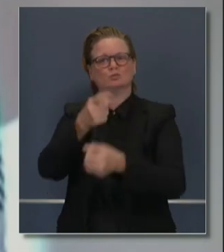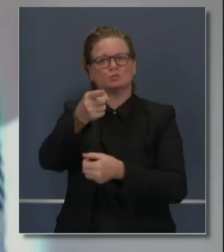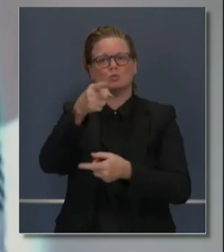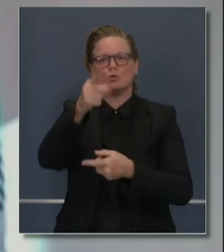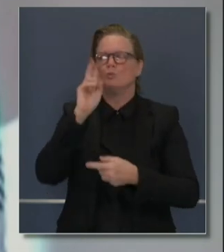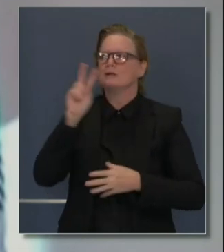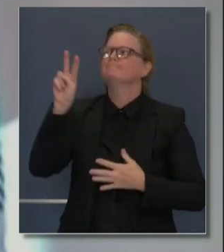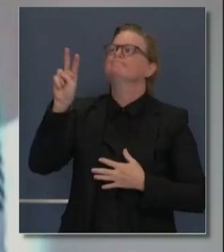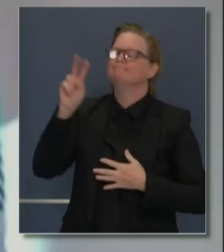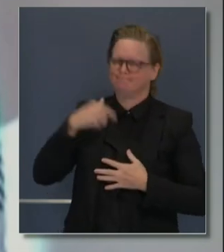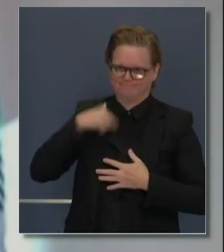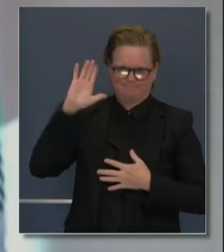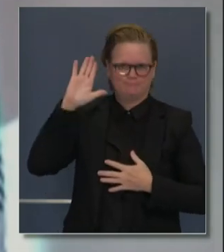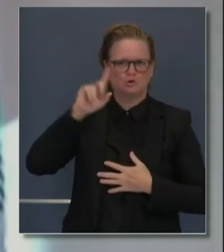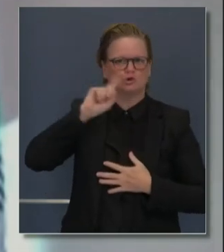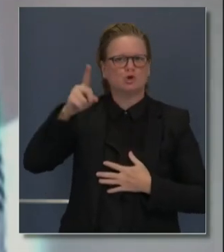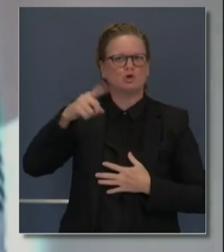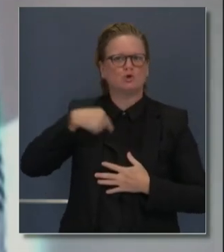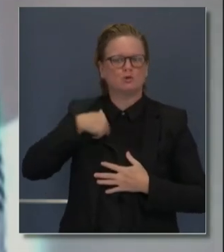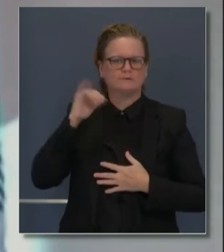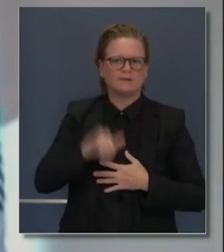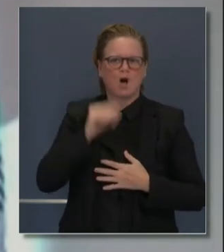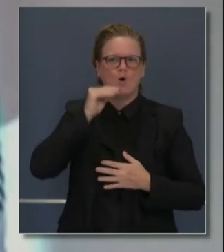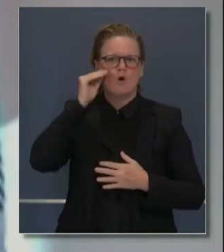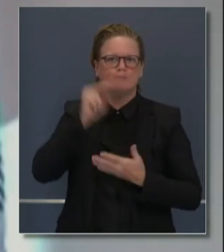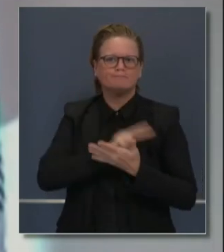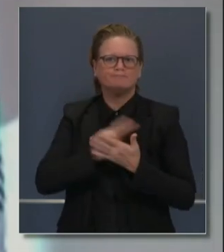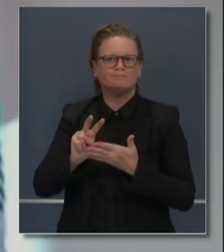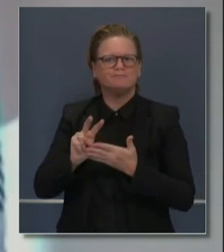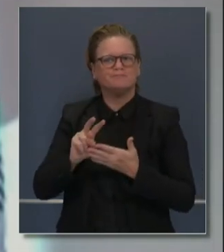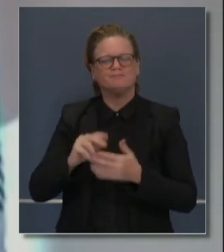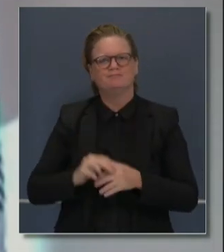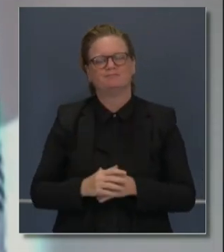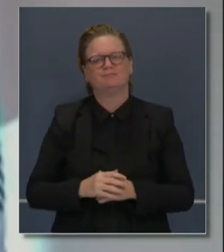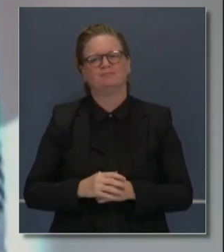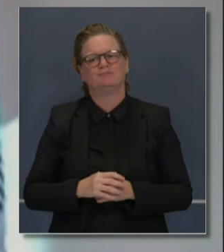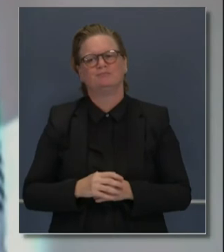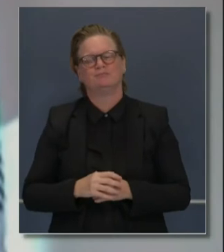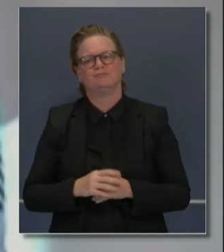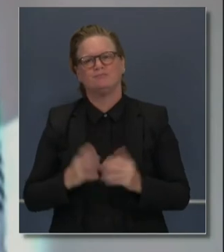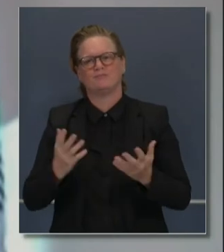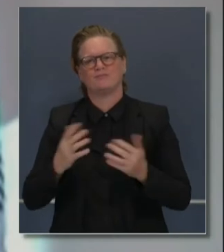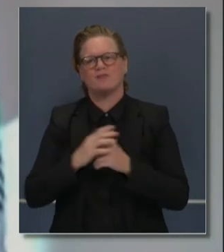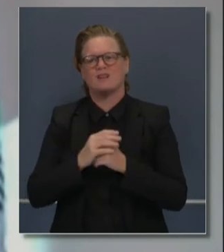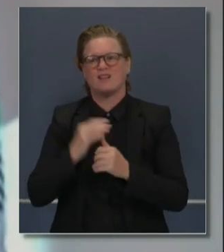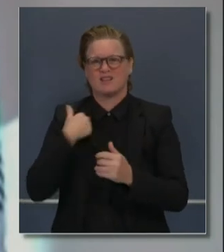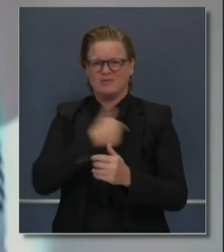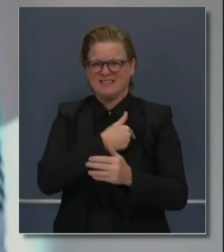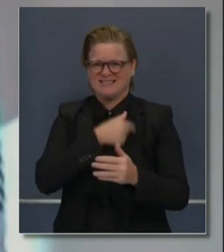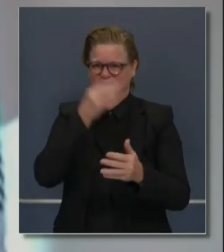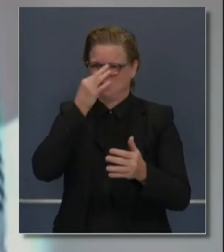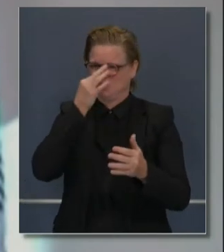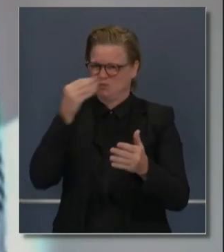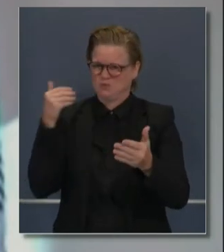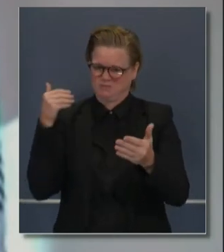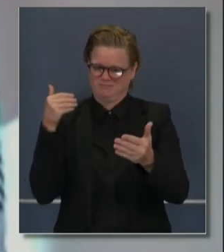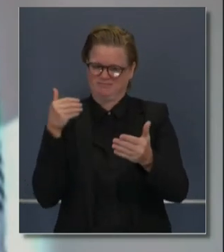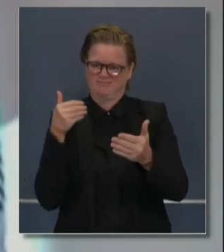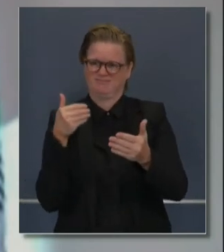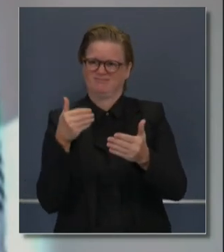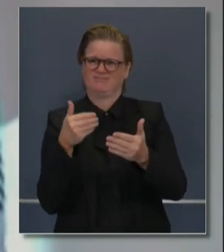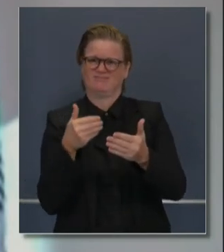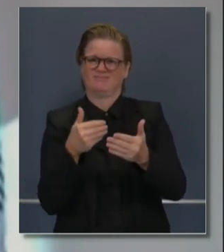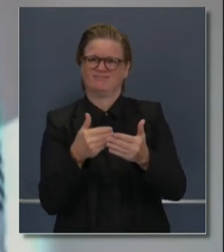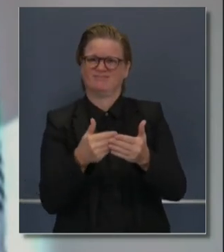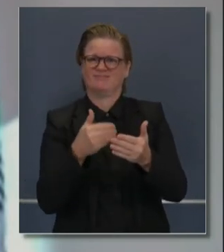many weeks. Not, you know, years more of this, not even necessarily the same intensity over many, many more months,